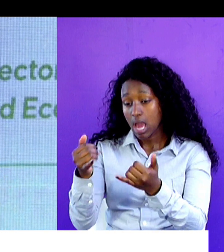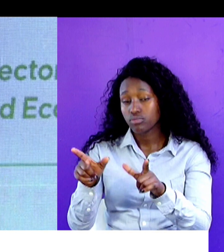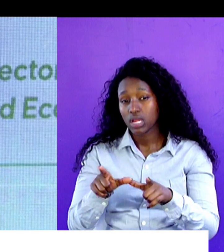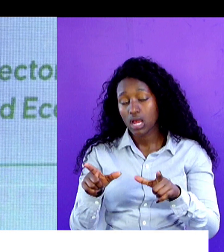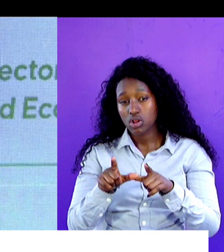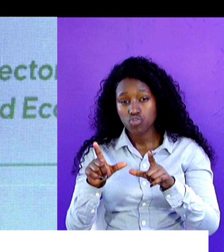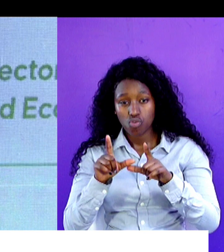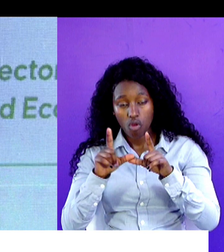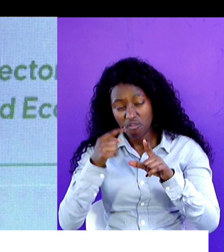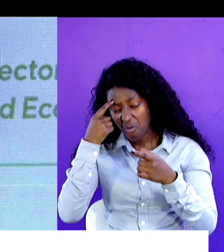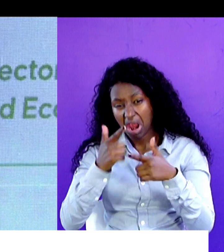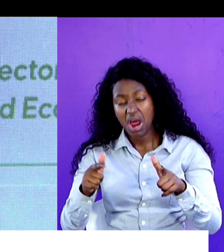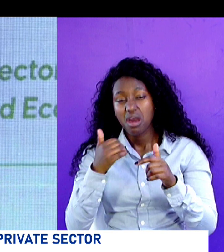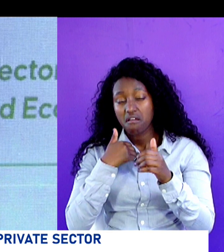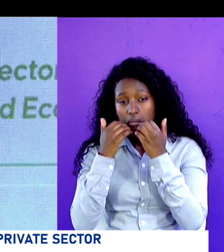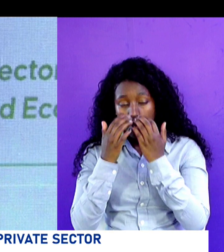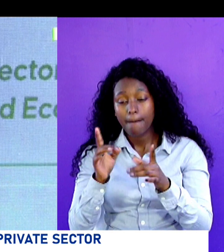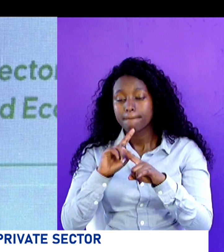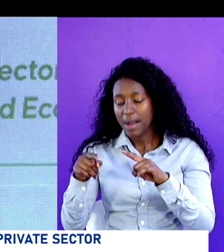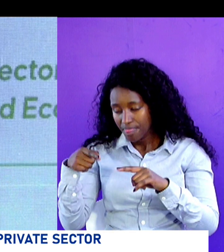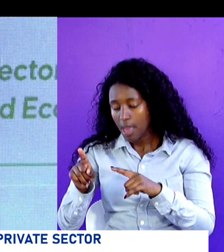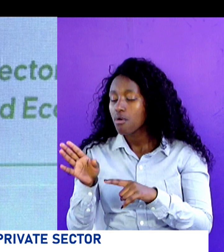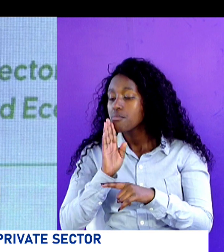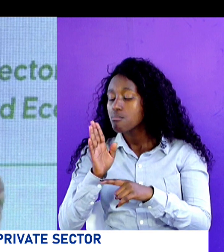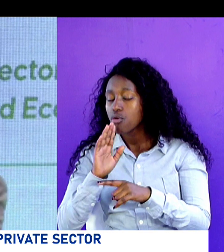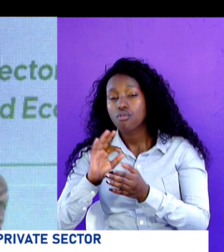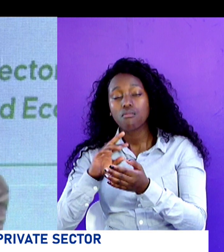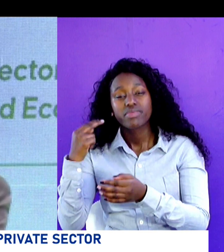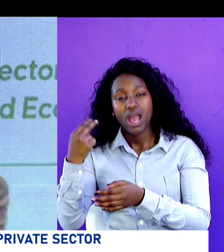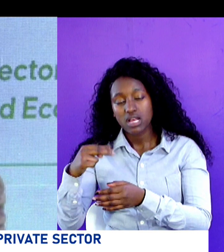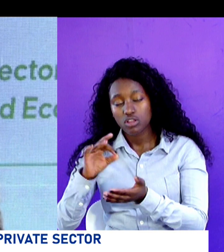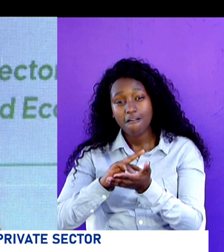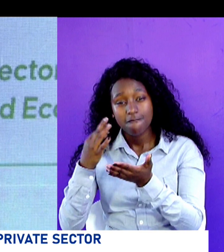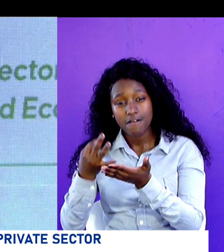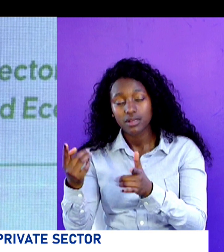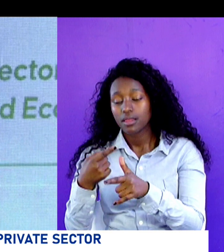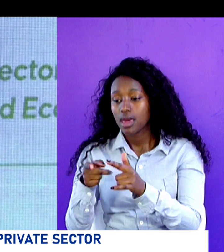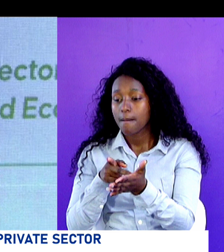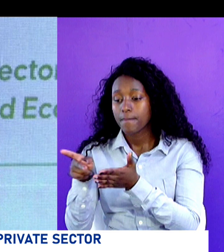a logbook, but they are good borrowers and they are well-behaved business people.